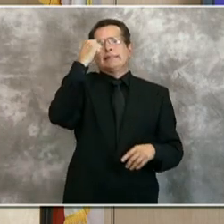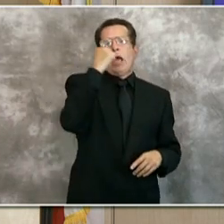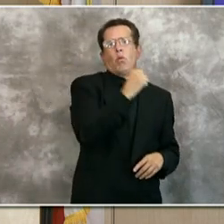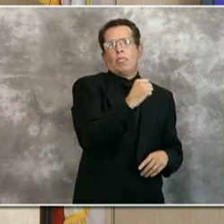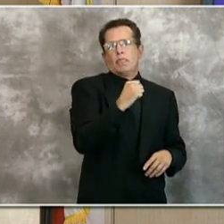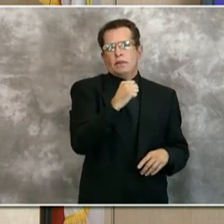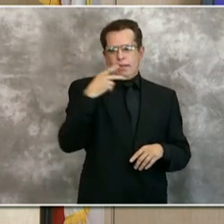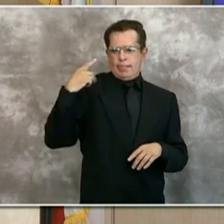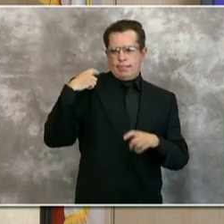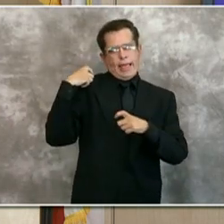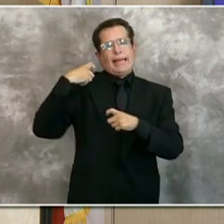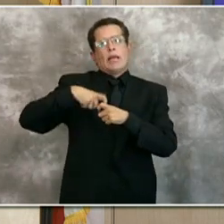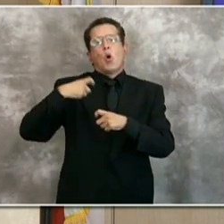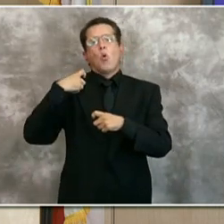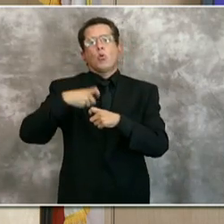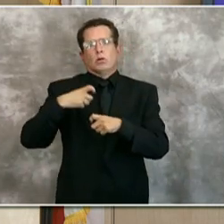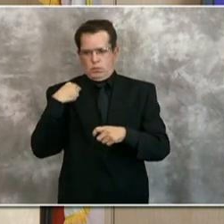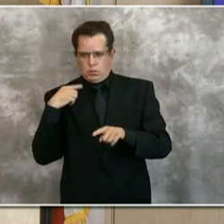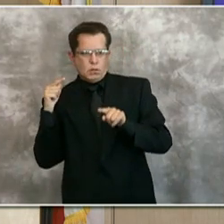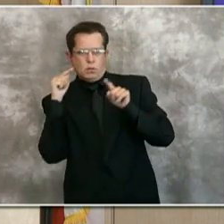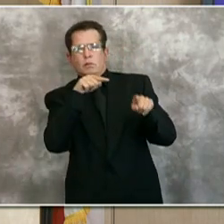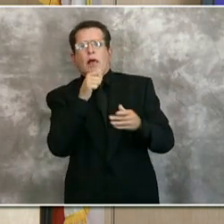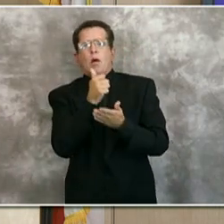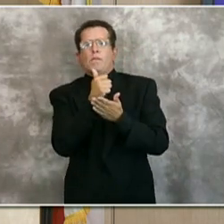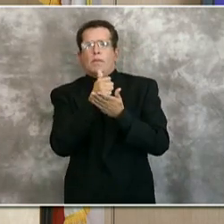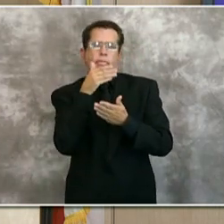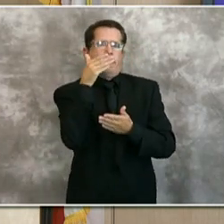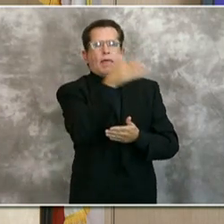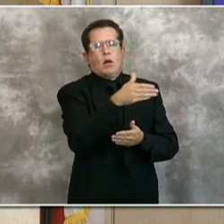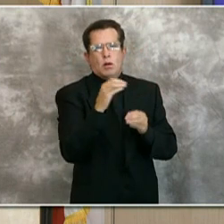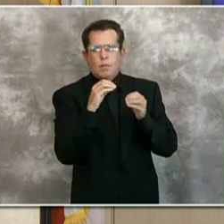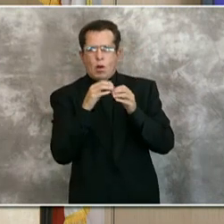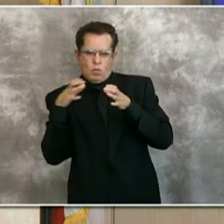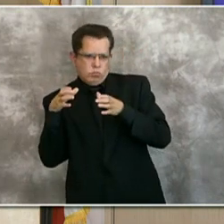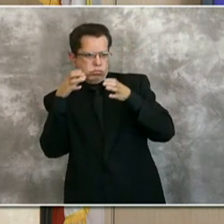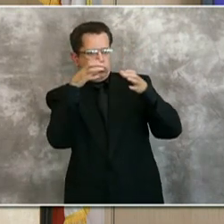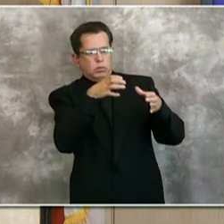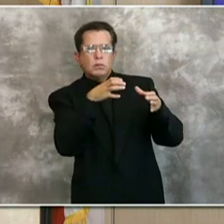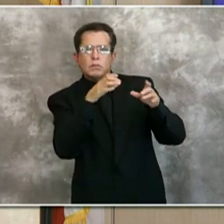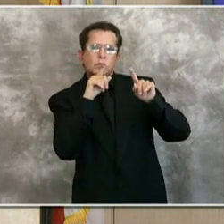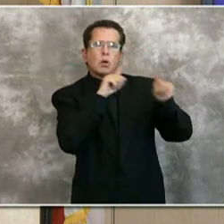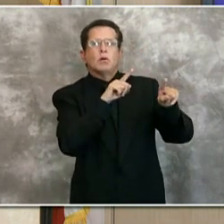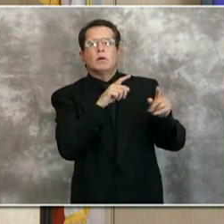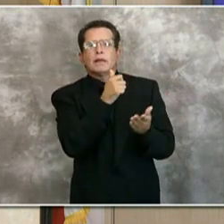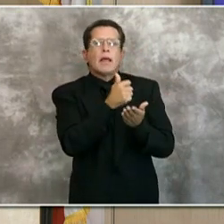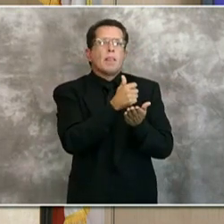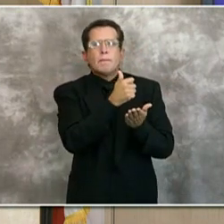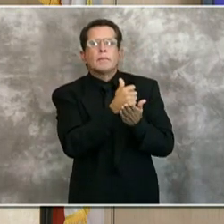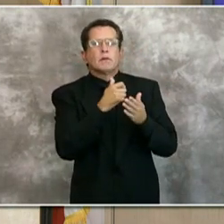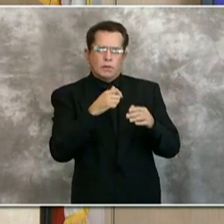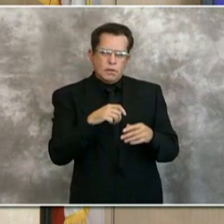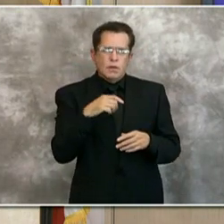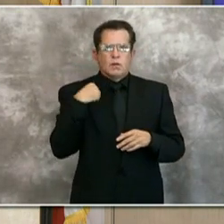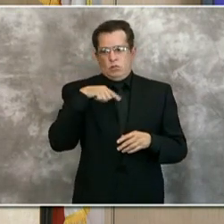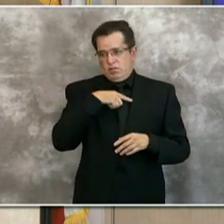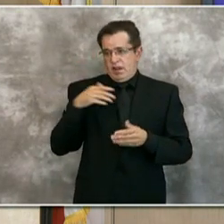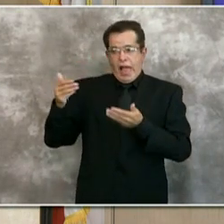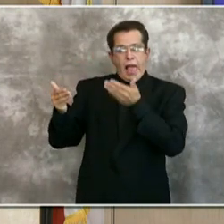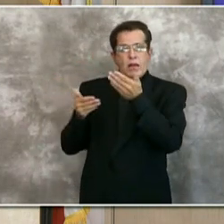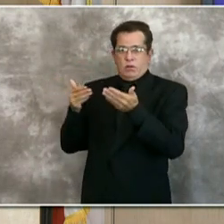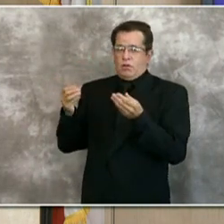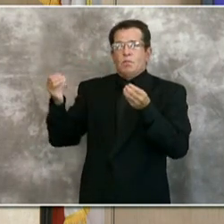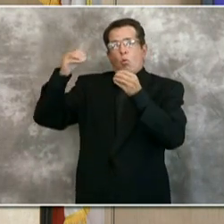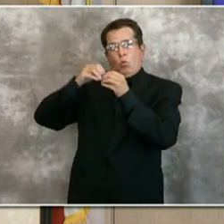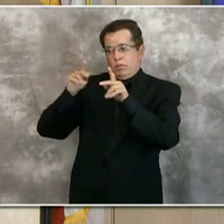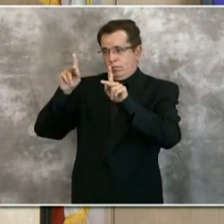community, to ensure there's more testing there. As we've brought on an exceedingly larger number of contact tracers in an effort